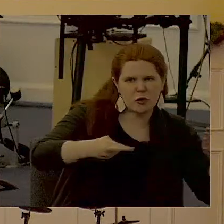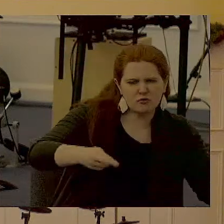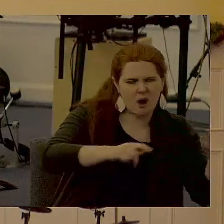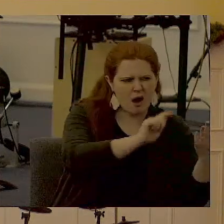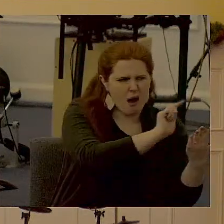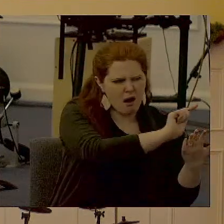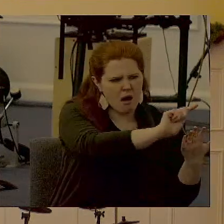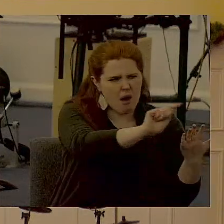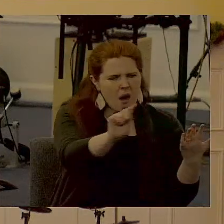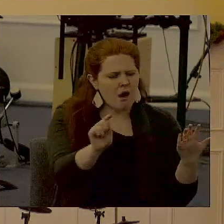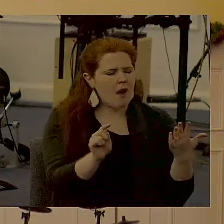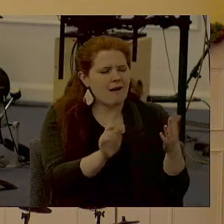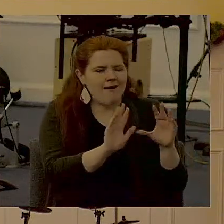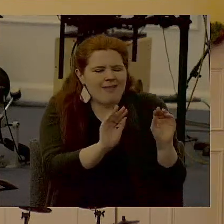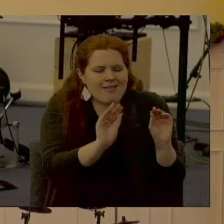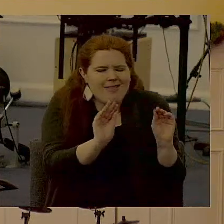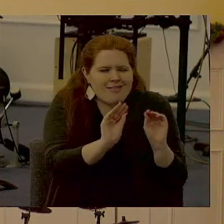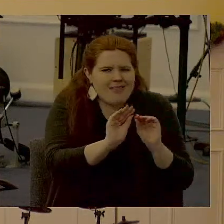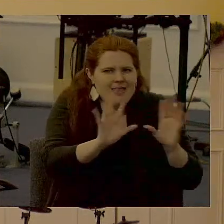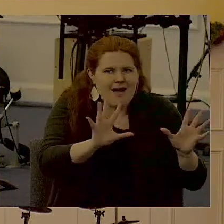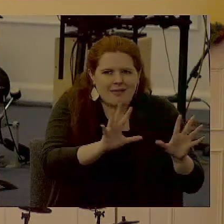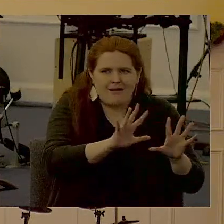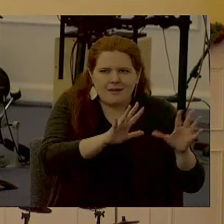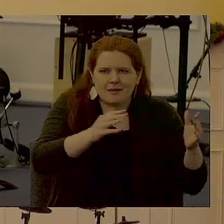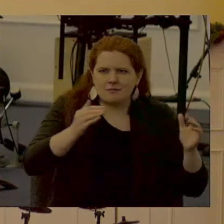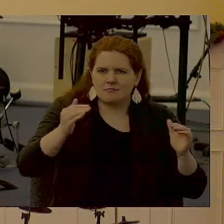resources that can make up